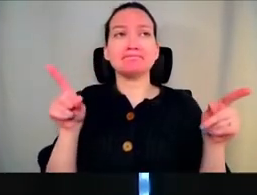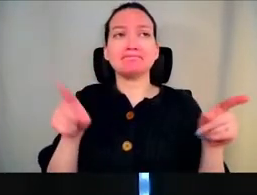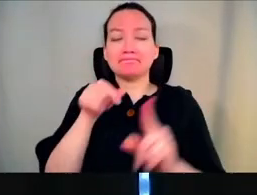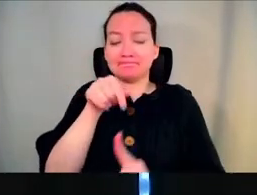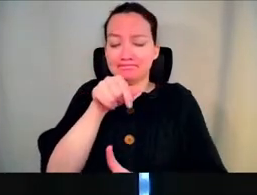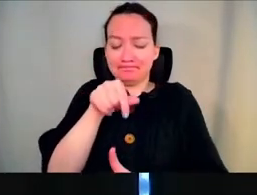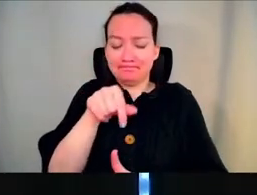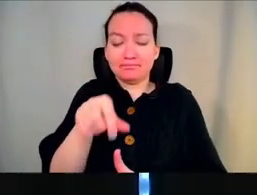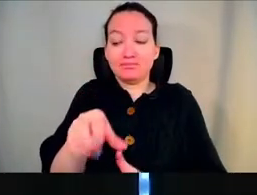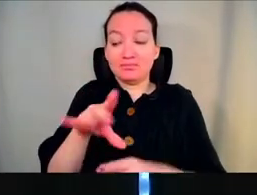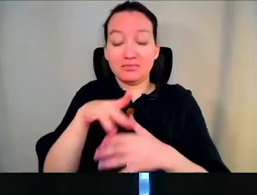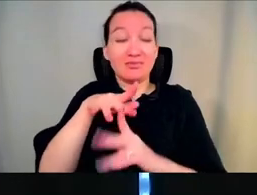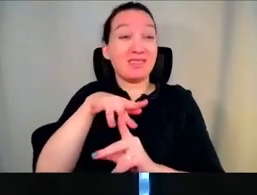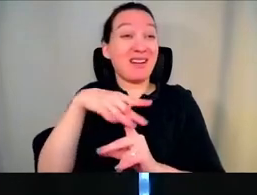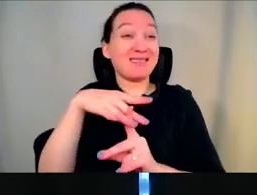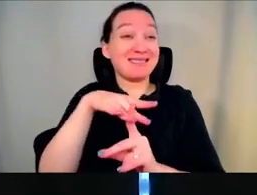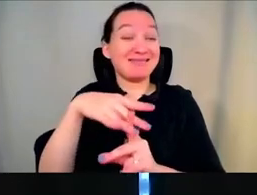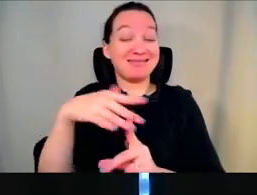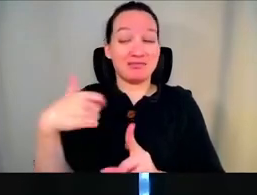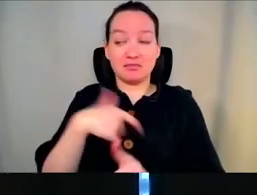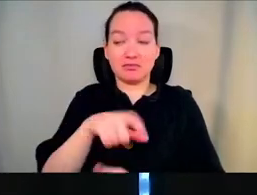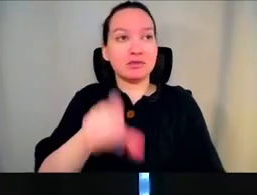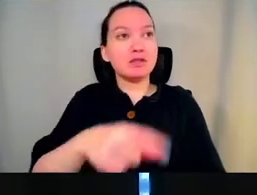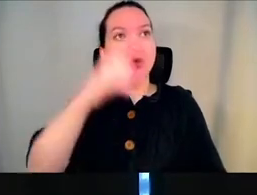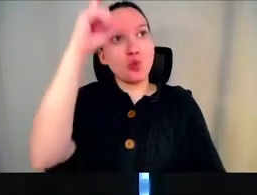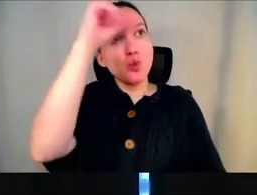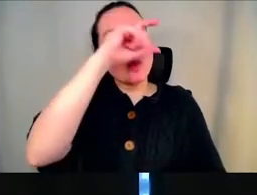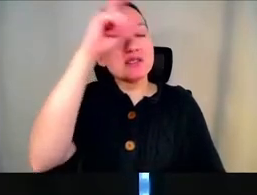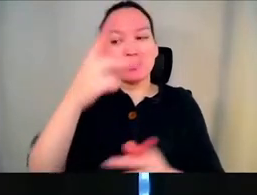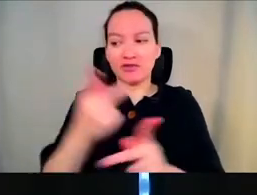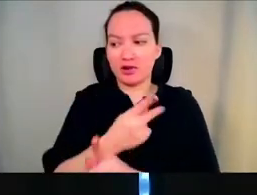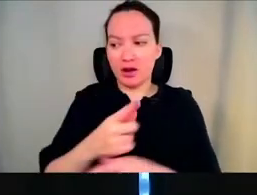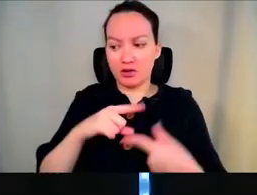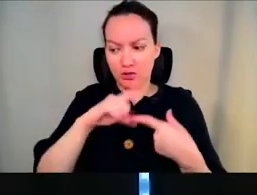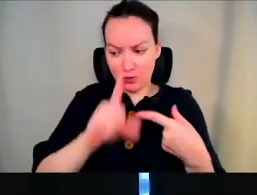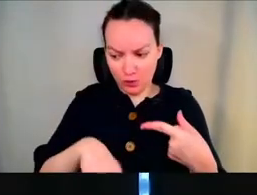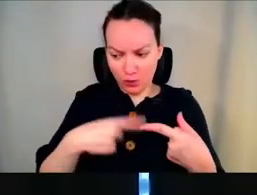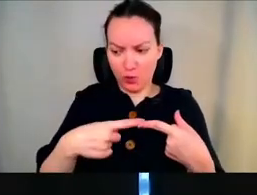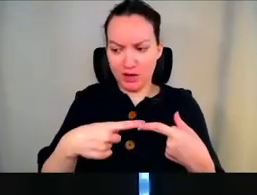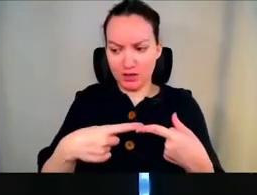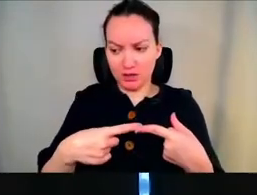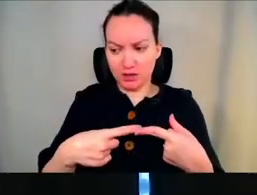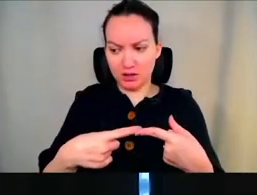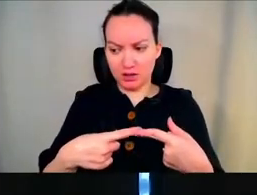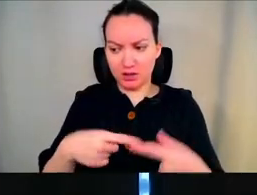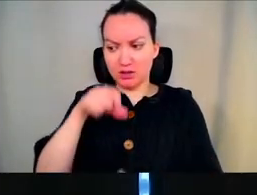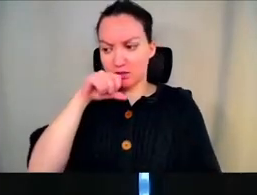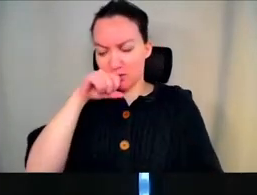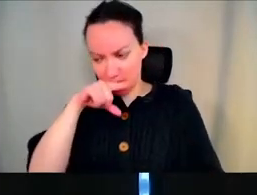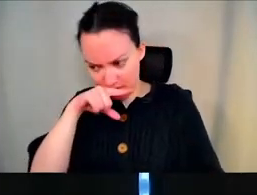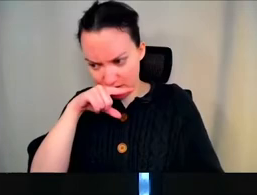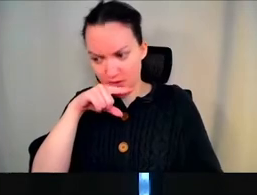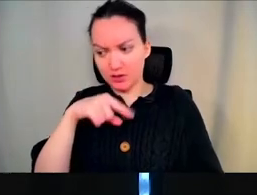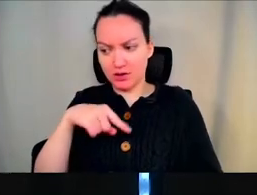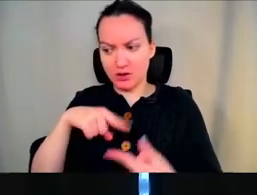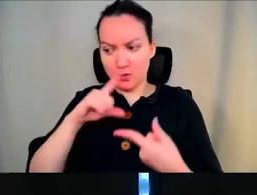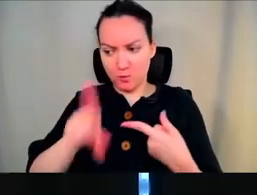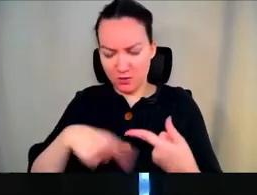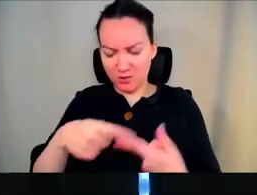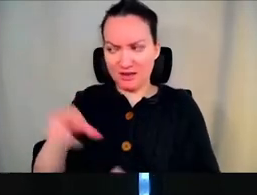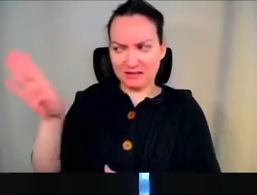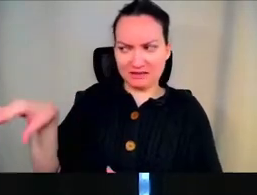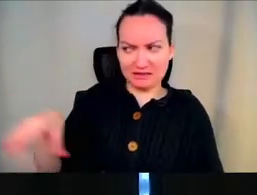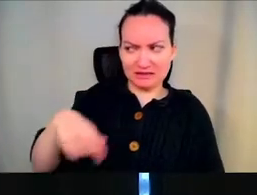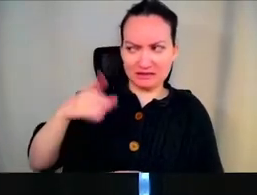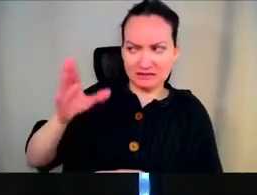at in the immediate context is we need wisdom to figure out when to do what. Yeah. Okay, when do I say something?